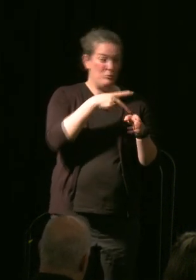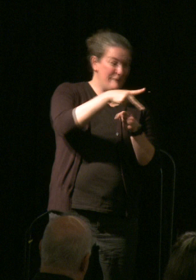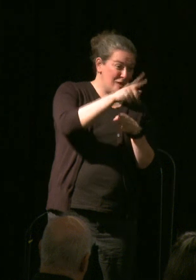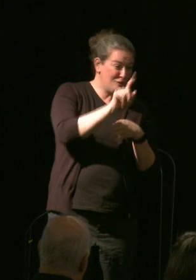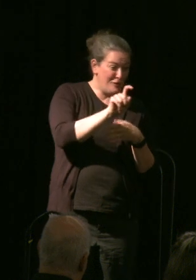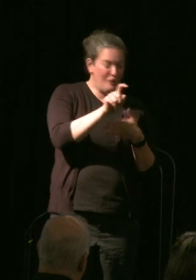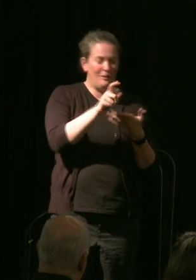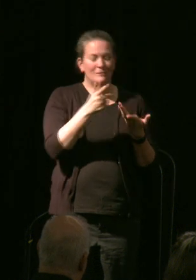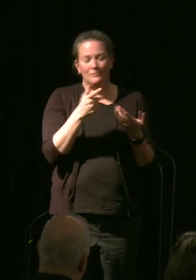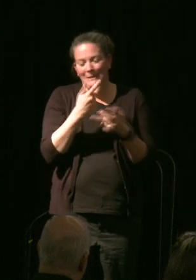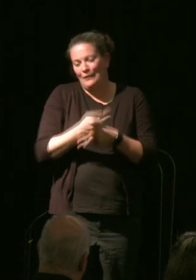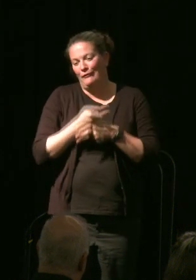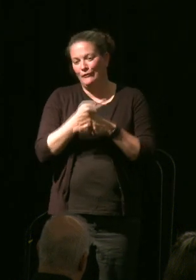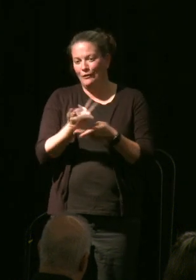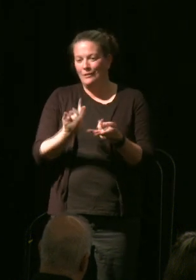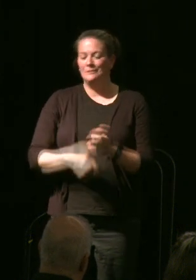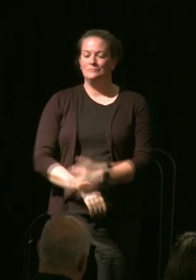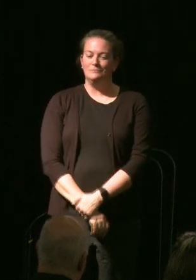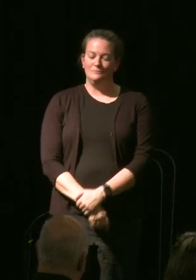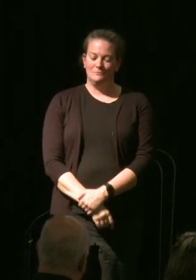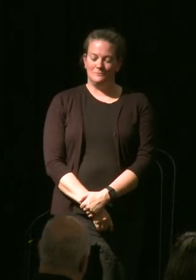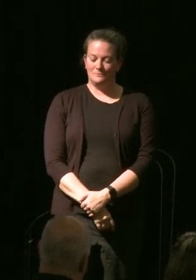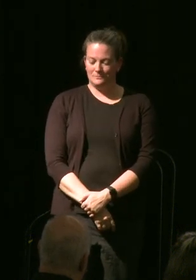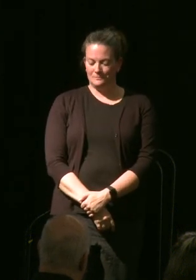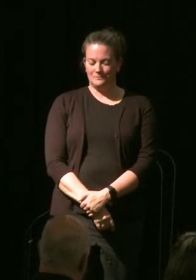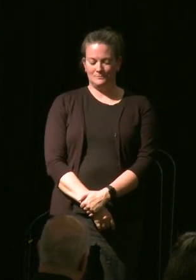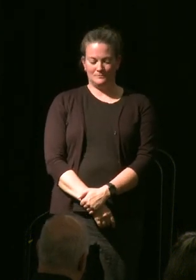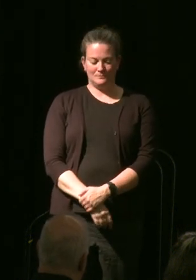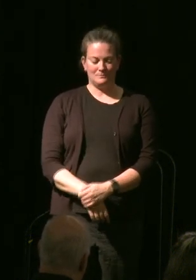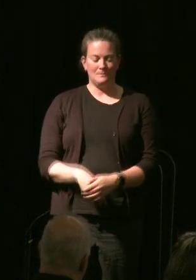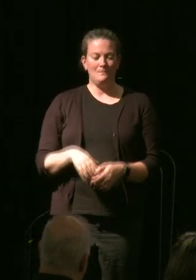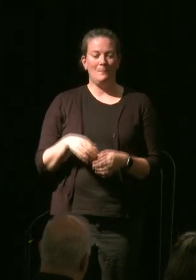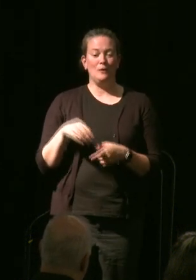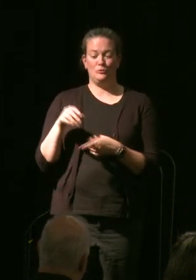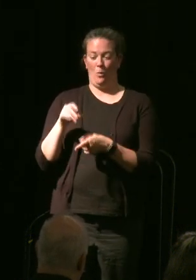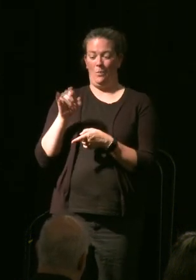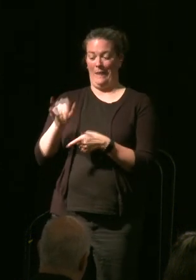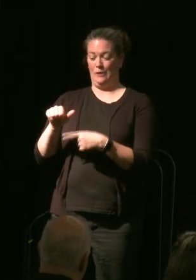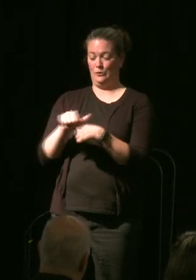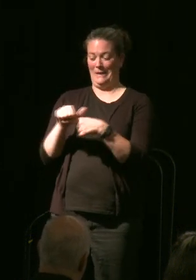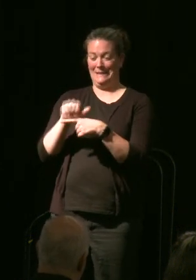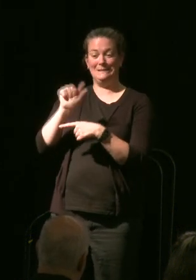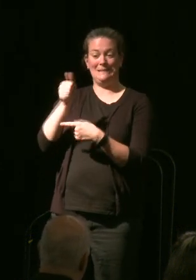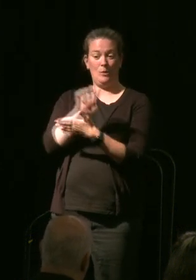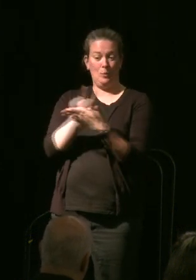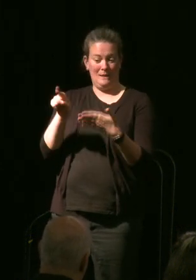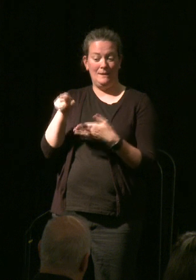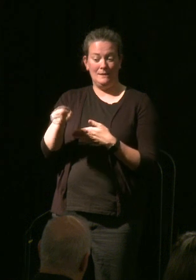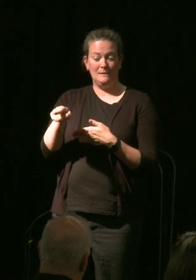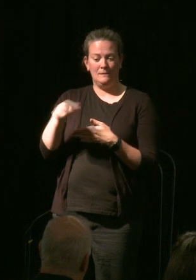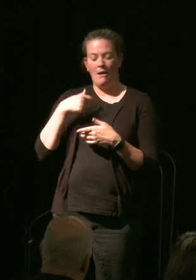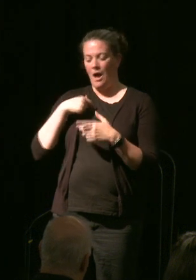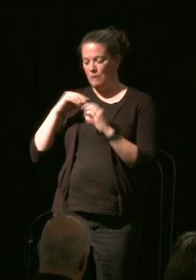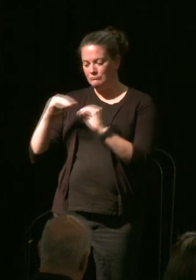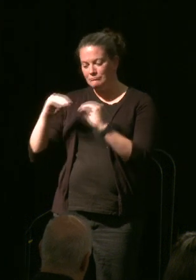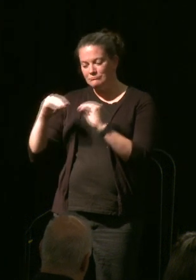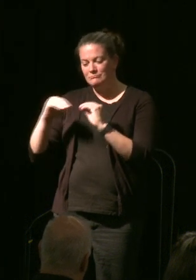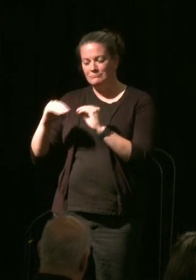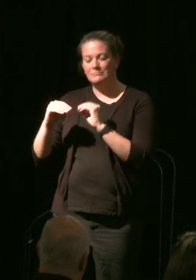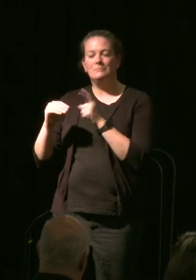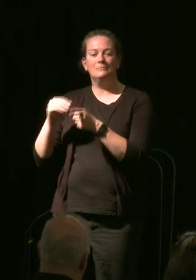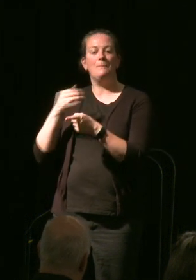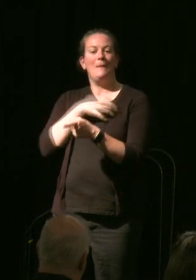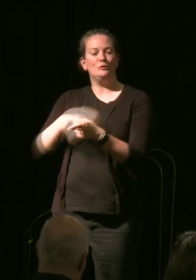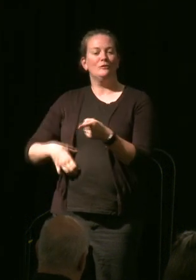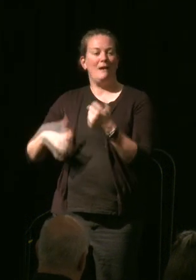And so with this program that lasted 10 weeks, I wanted to equip them with tools so that when they go